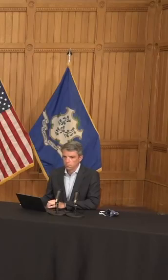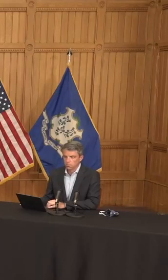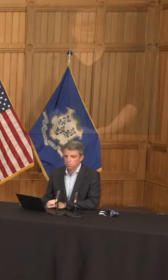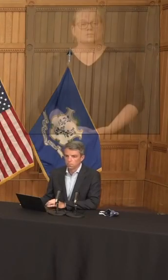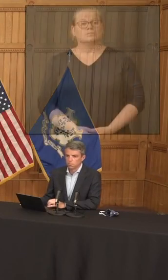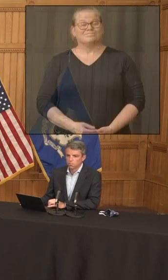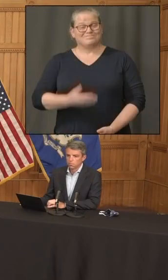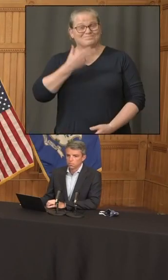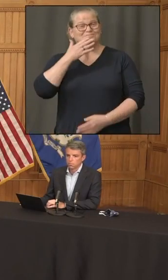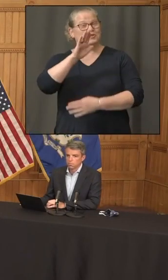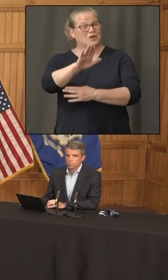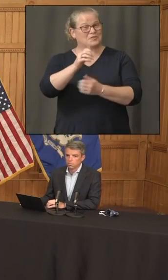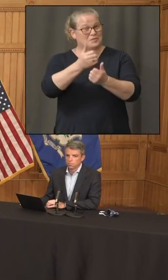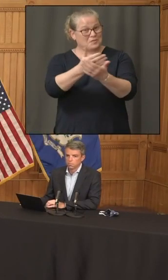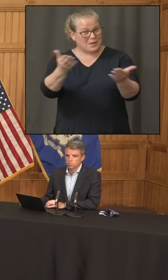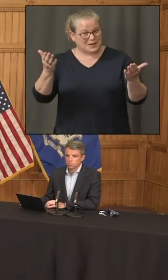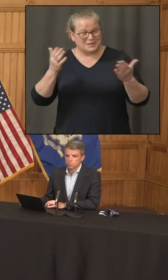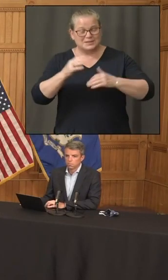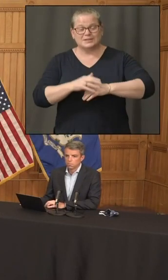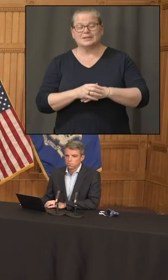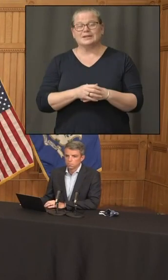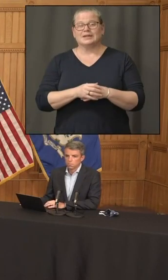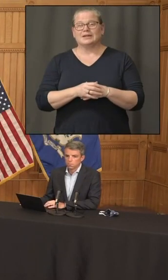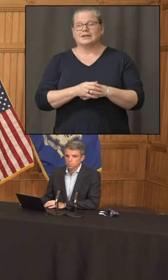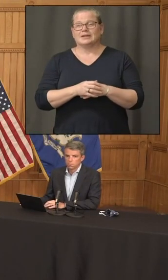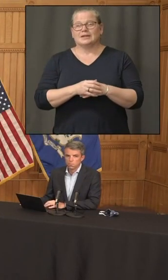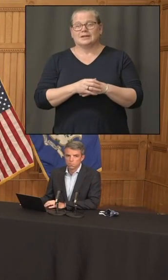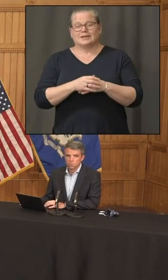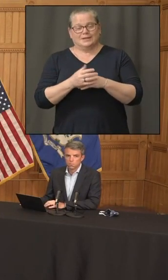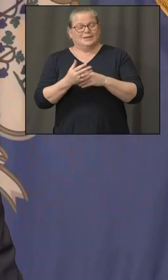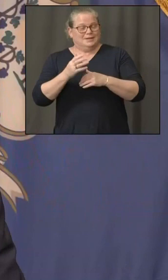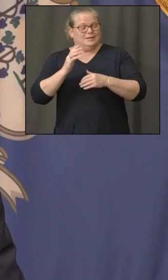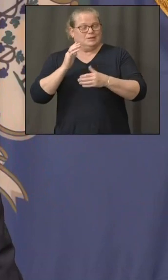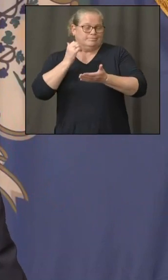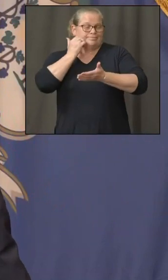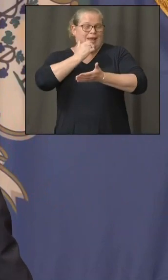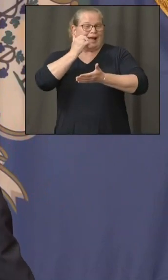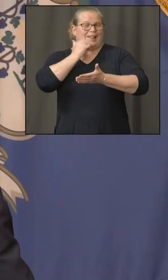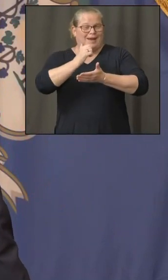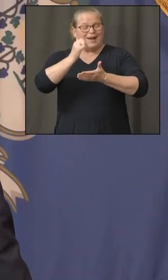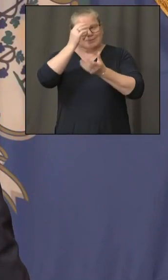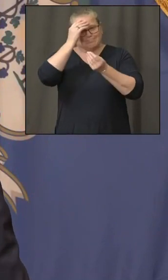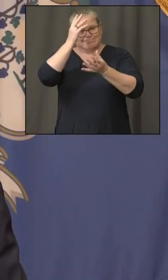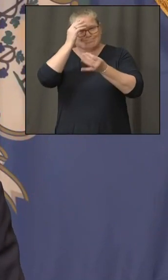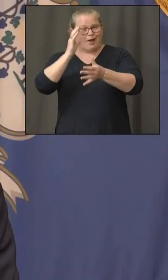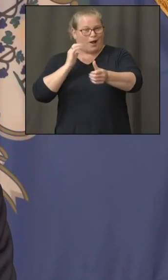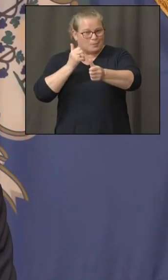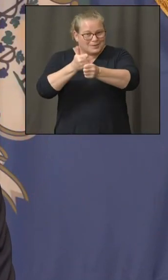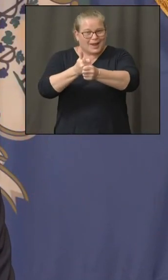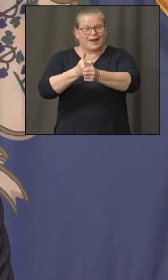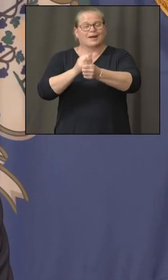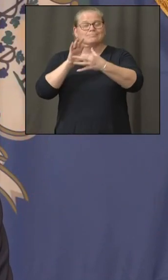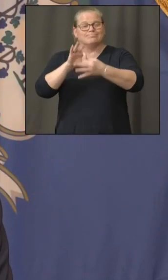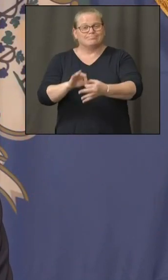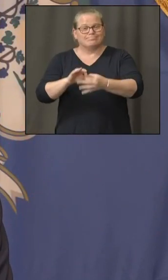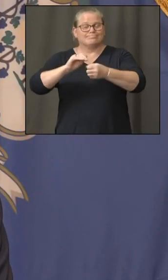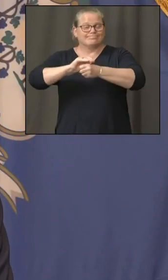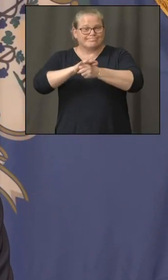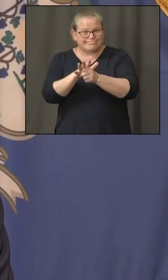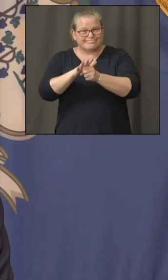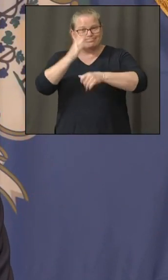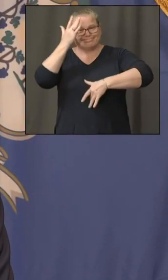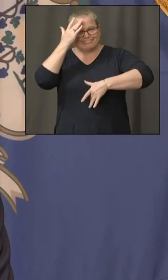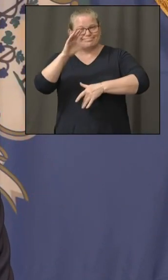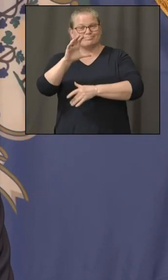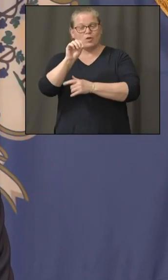Right, good afternoon, everybody. Wanted to give you the COVID-19 daily update with Paul and Josh. I think,